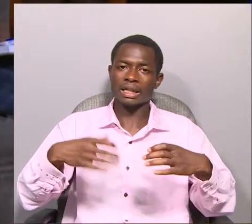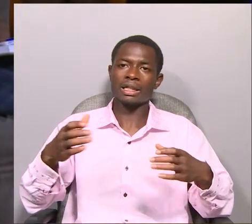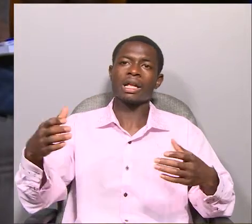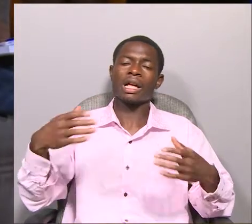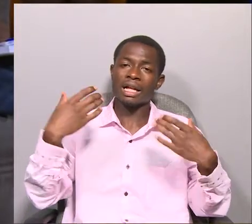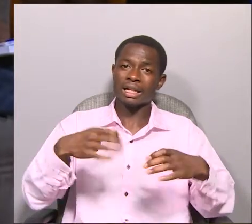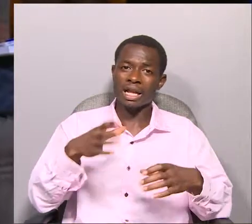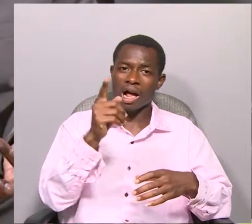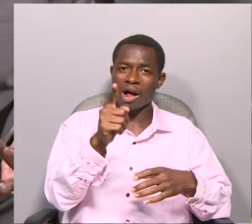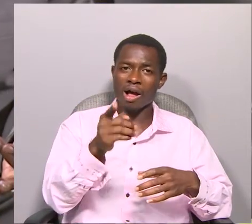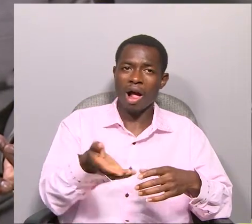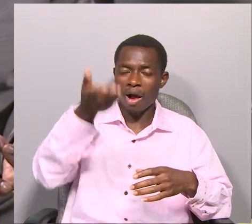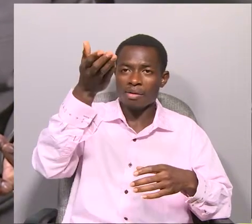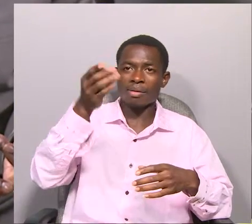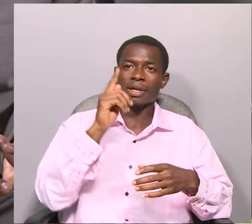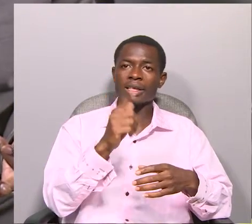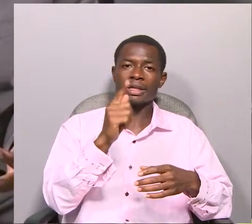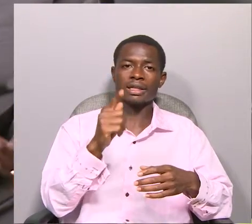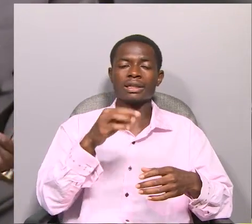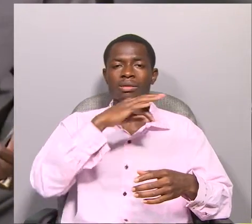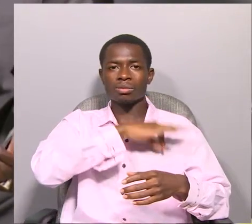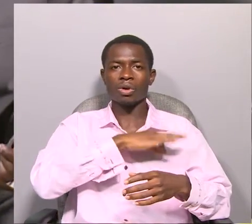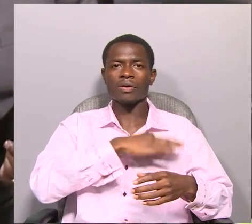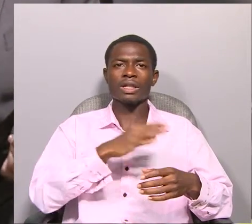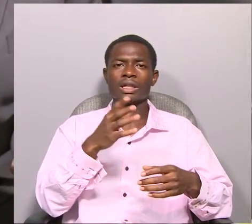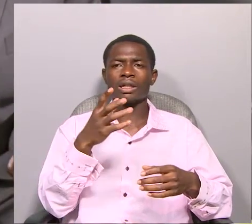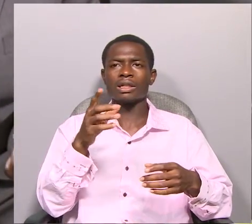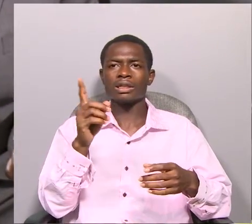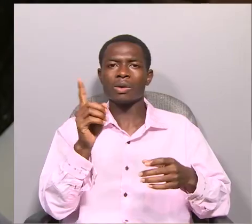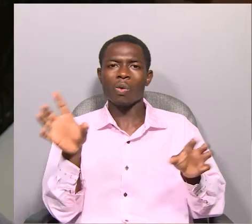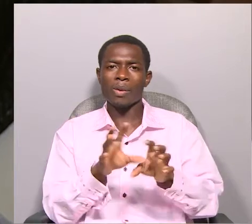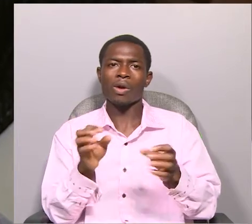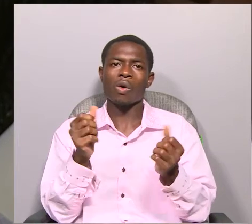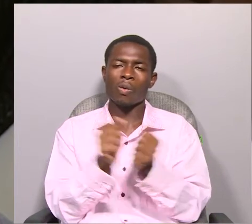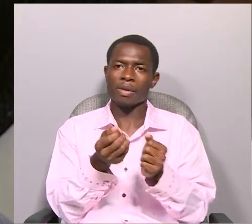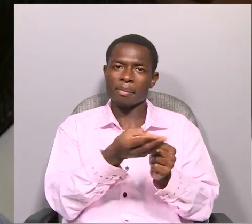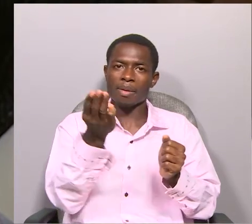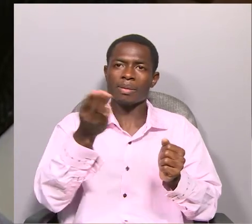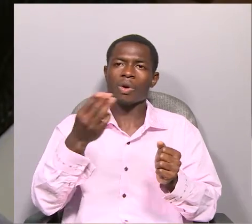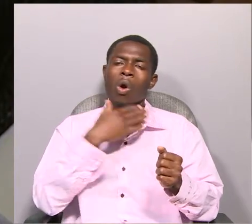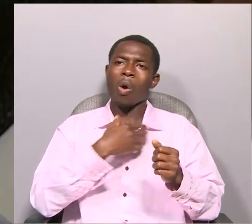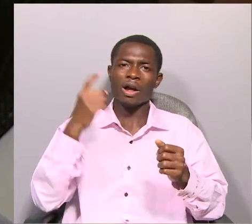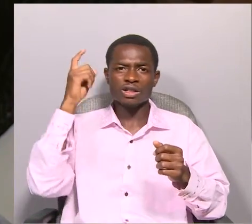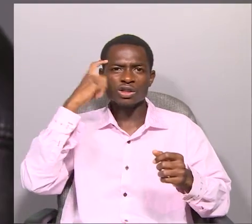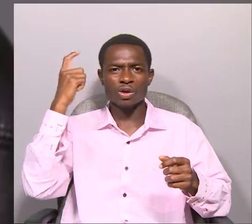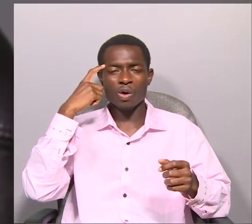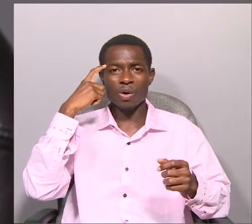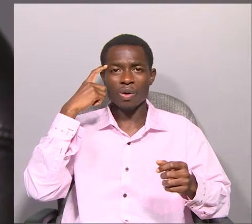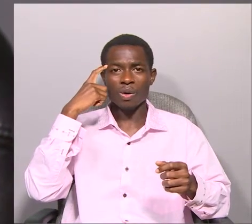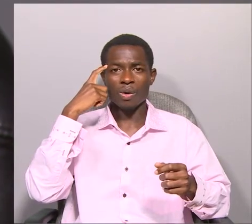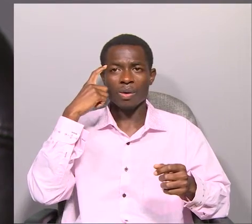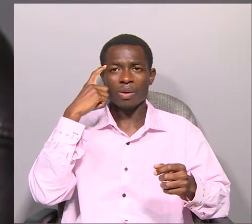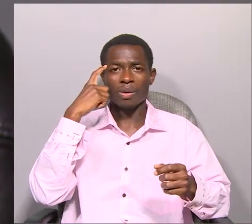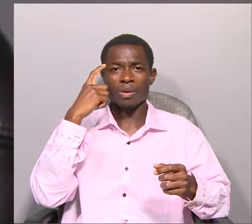to all the communities around there. That's the kind of thing that we are looking at. But we need to clean up, you